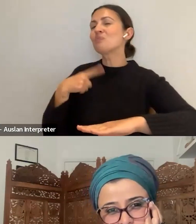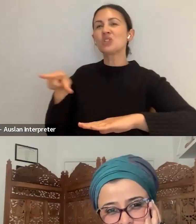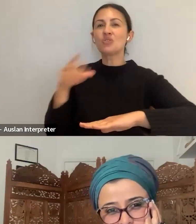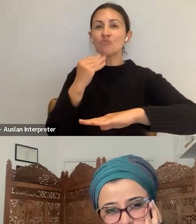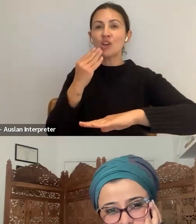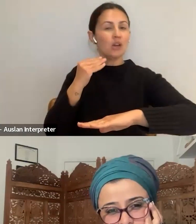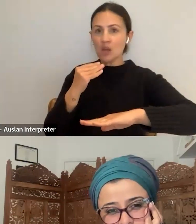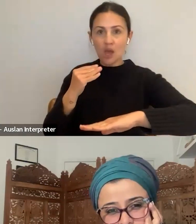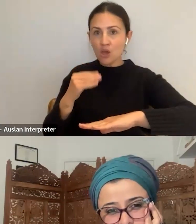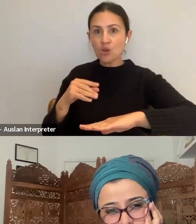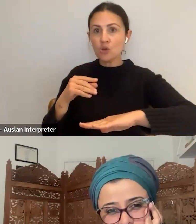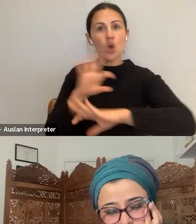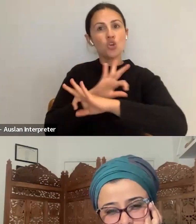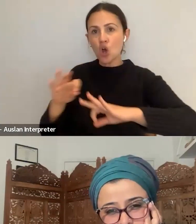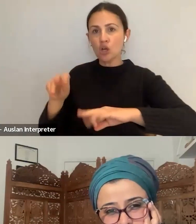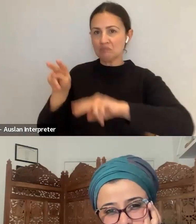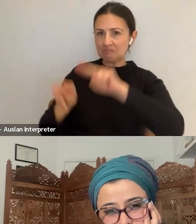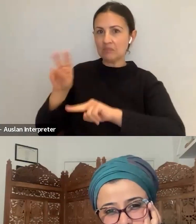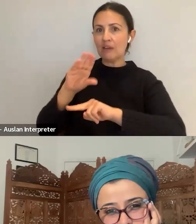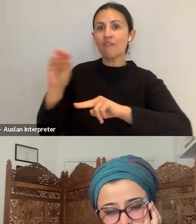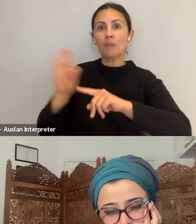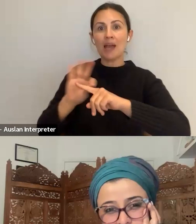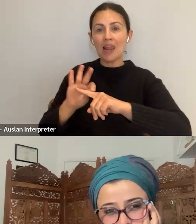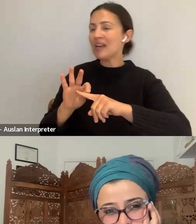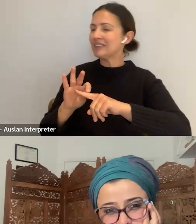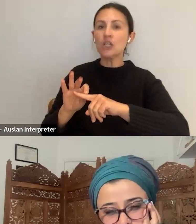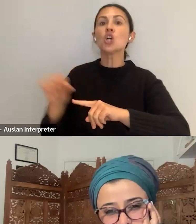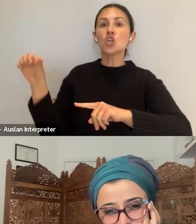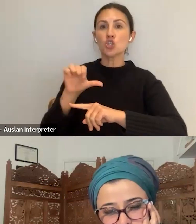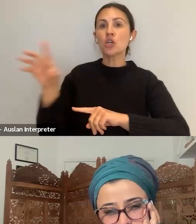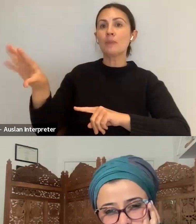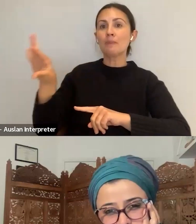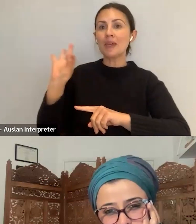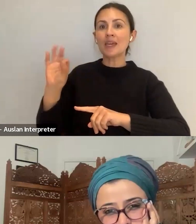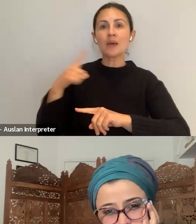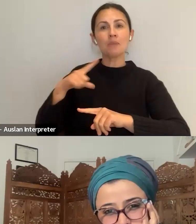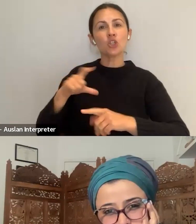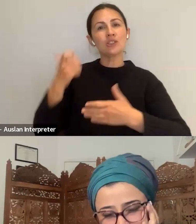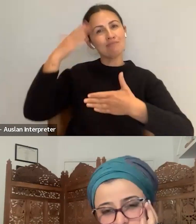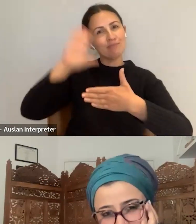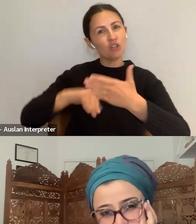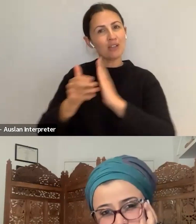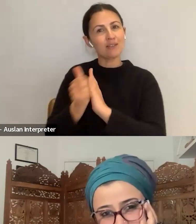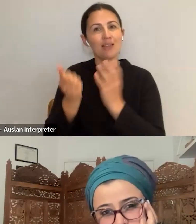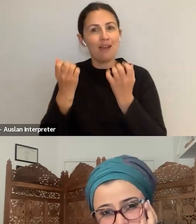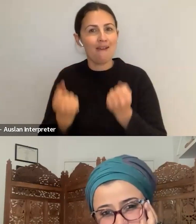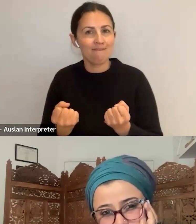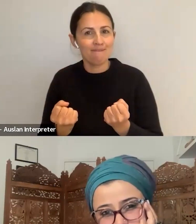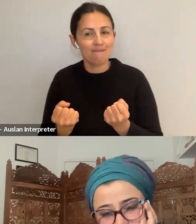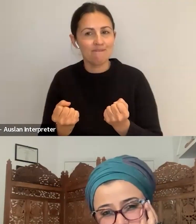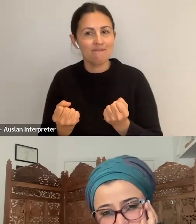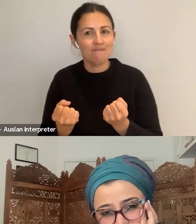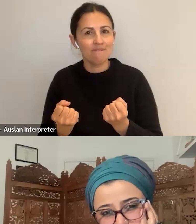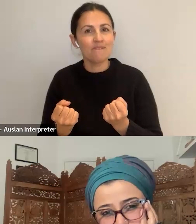marking of us as very particular bodies or lived experiences denies that complex humanity. You know,